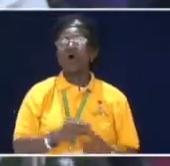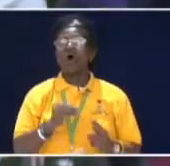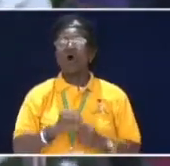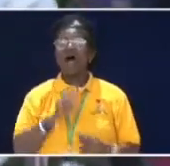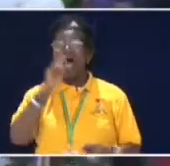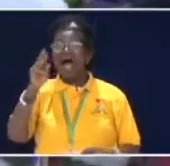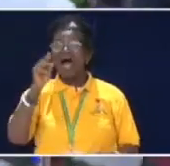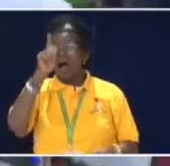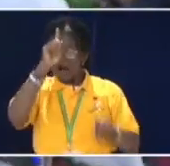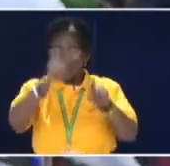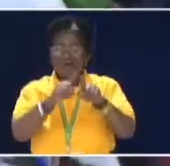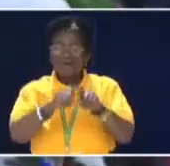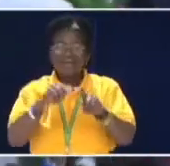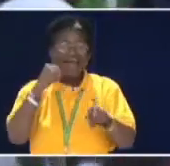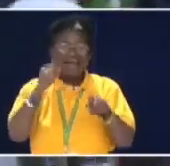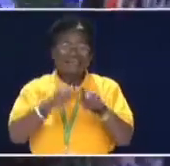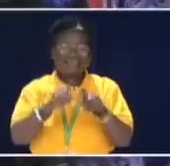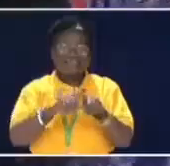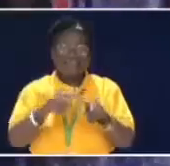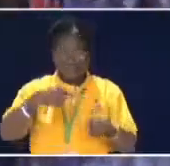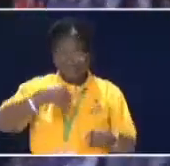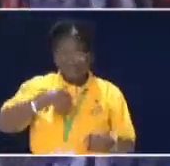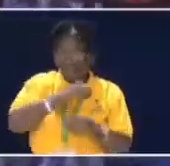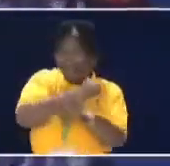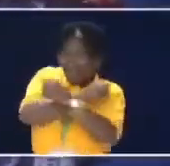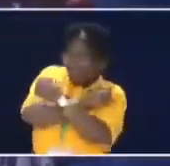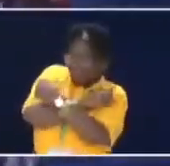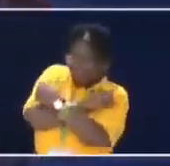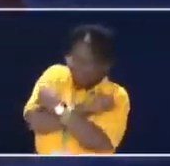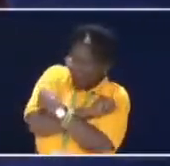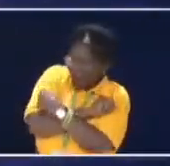brother, sister, I love you,